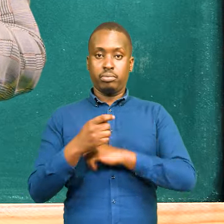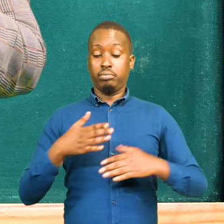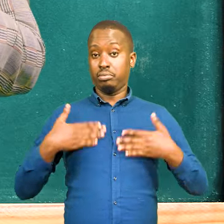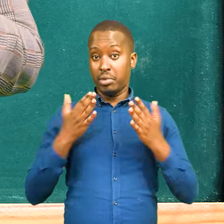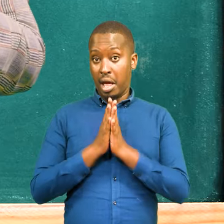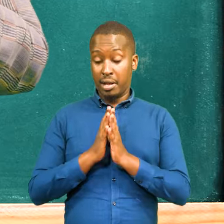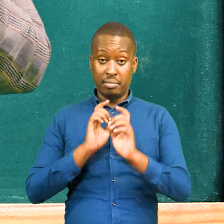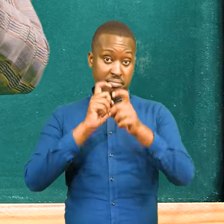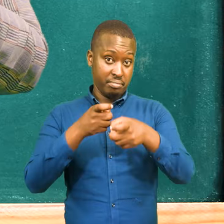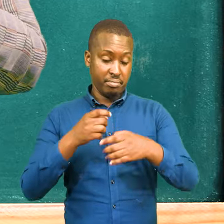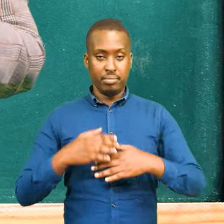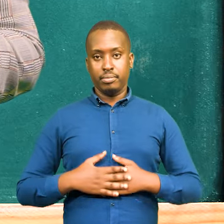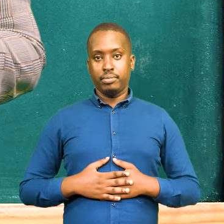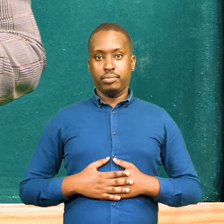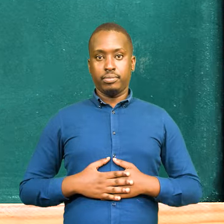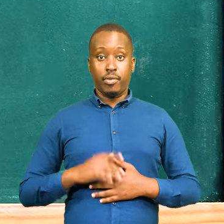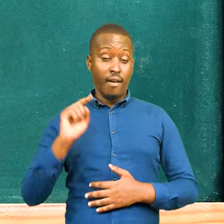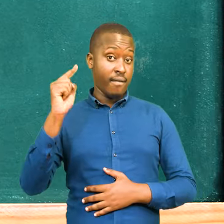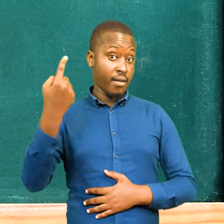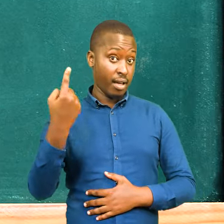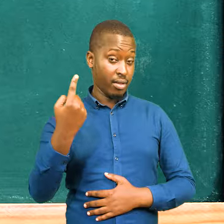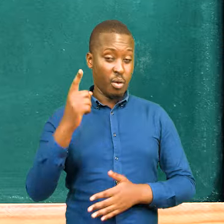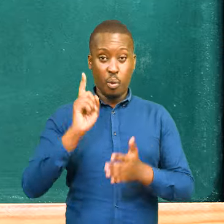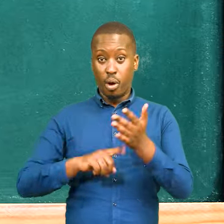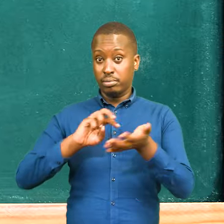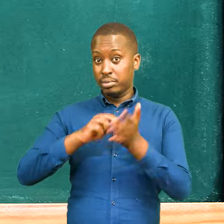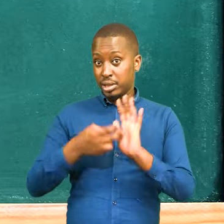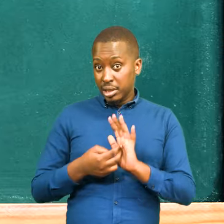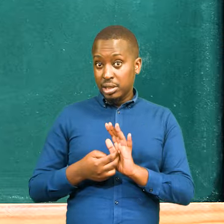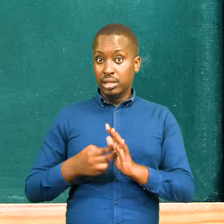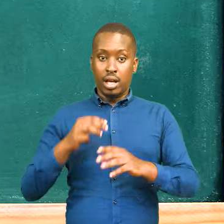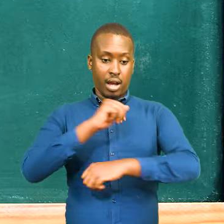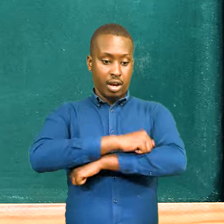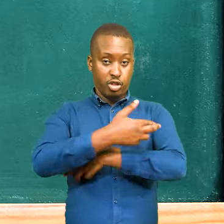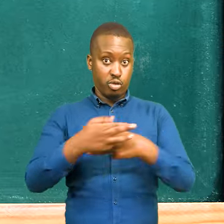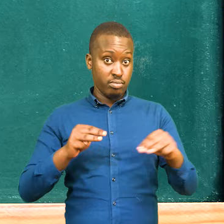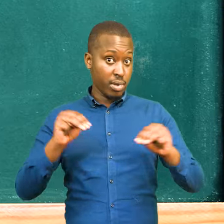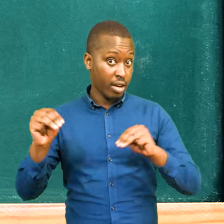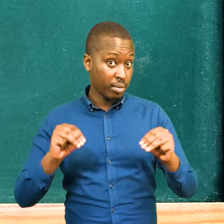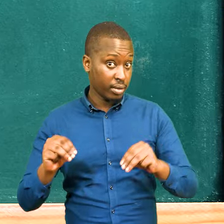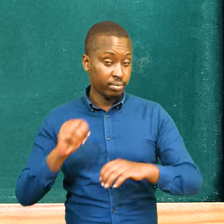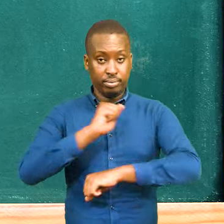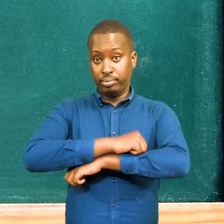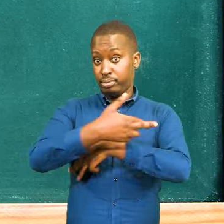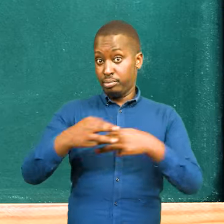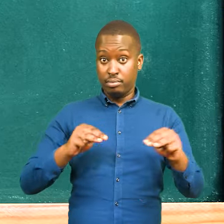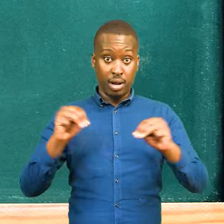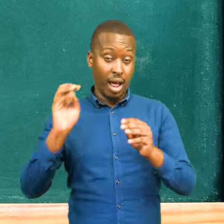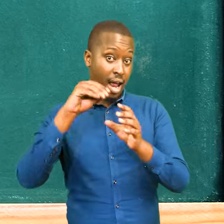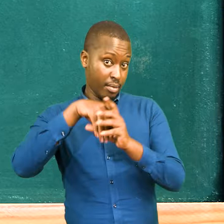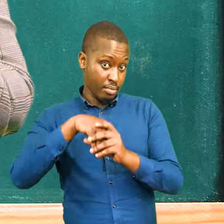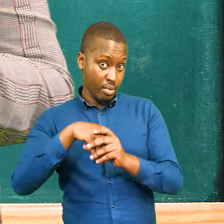be exciting and rewarding. First off, what do we mean by classroom management? Classroom